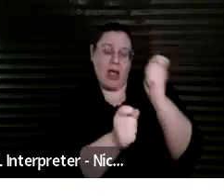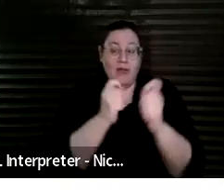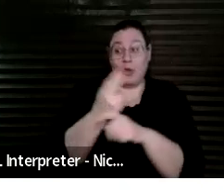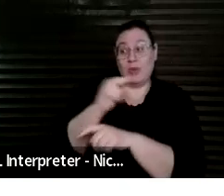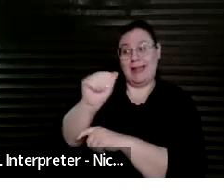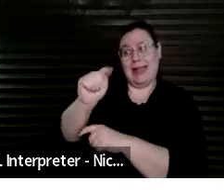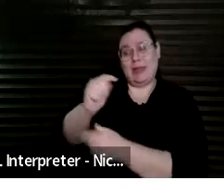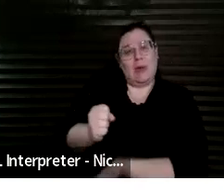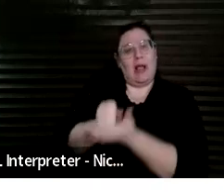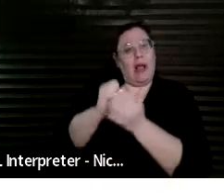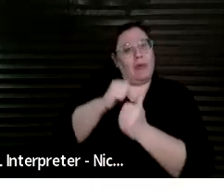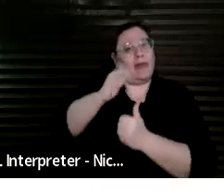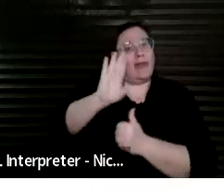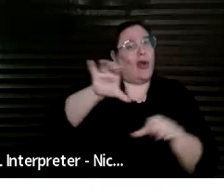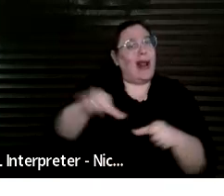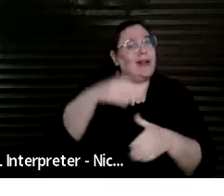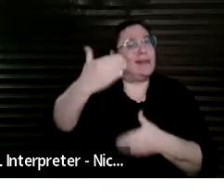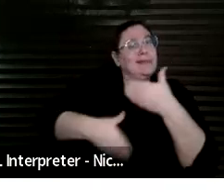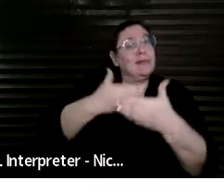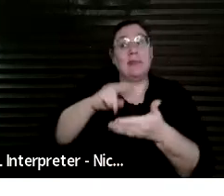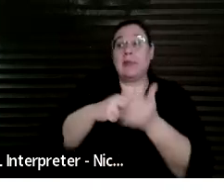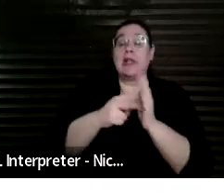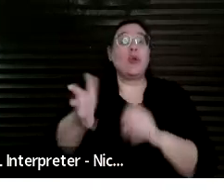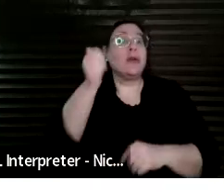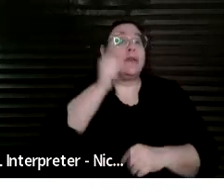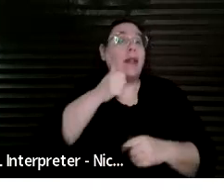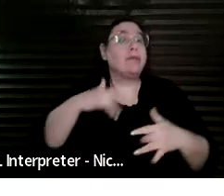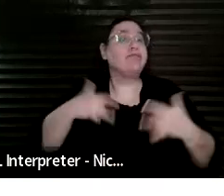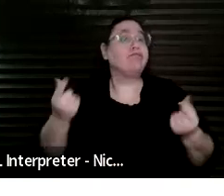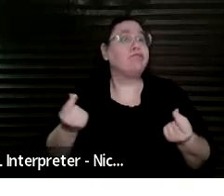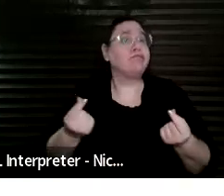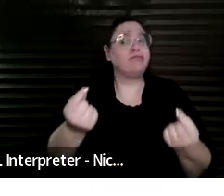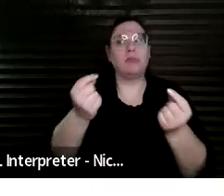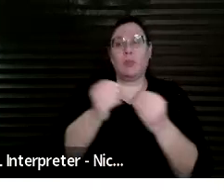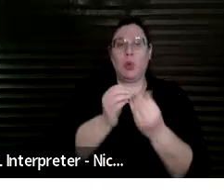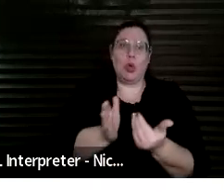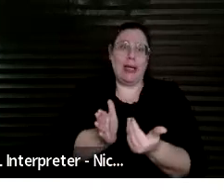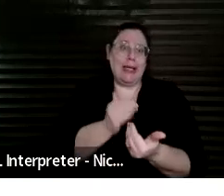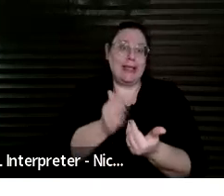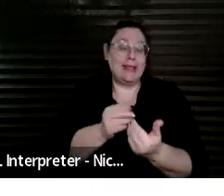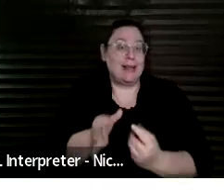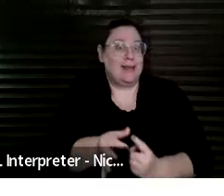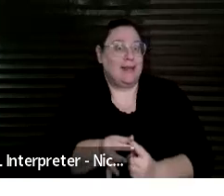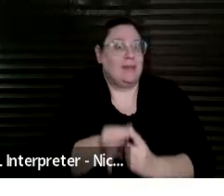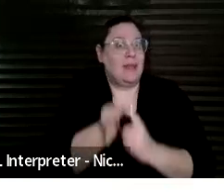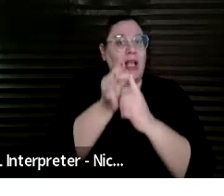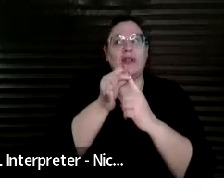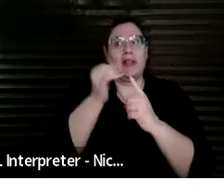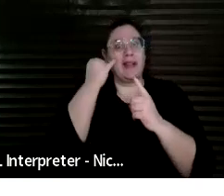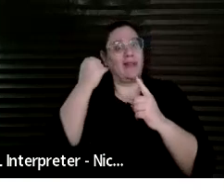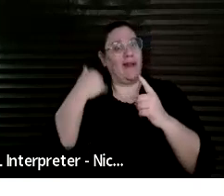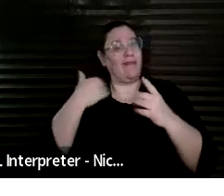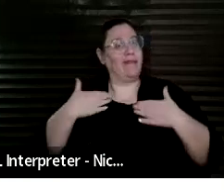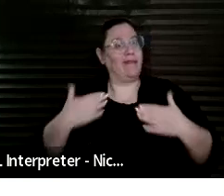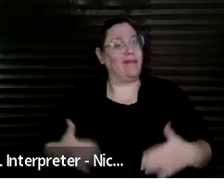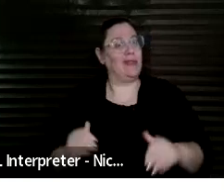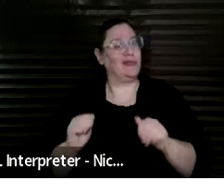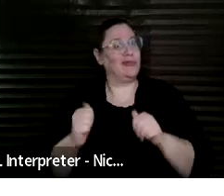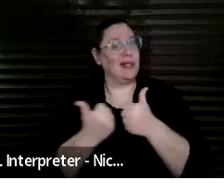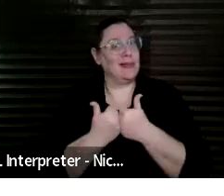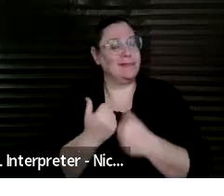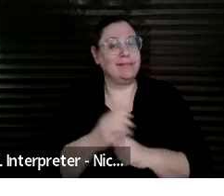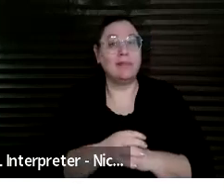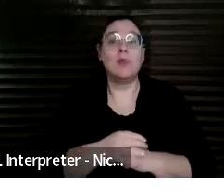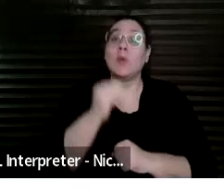routines can become easier, especially when faced with physical challenges. Home modification and AT